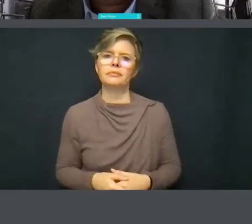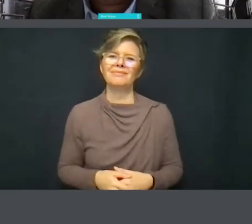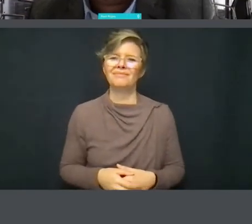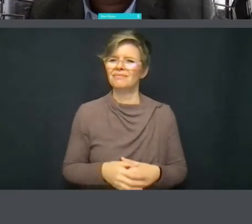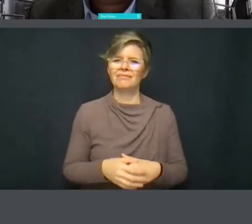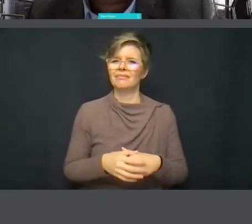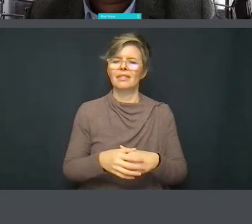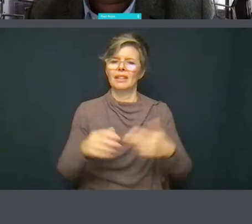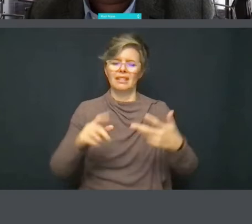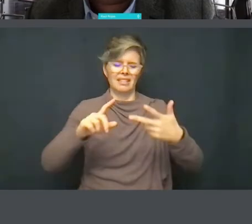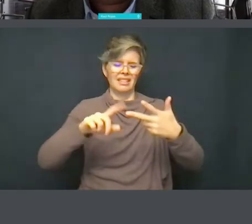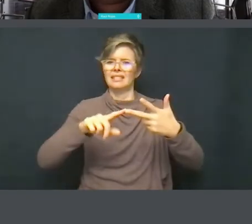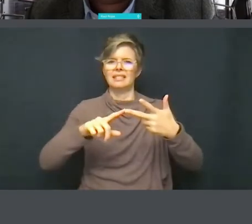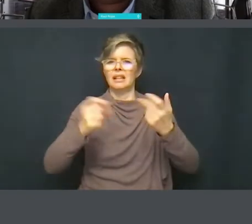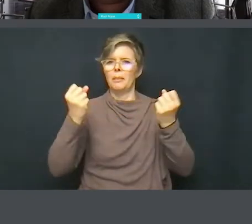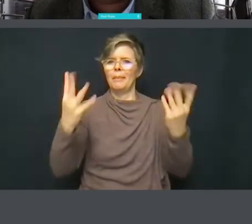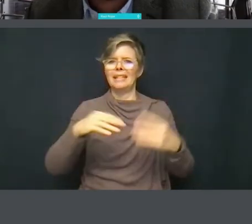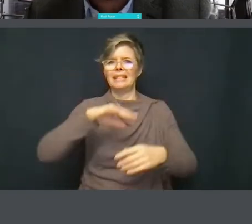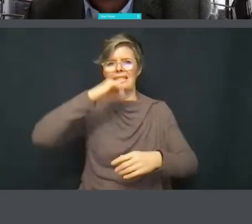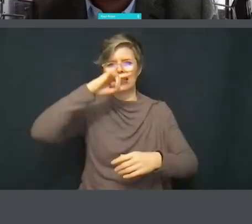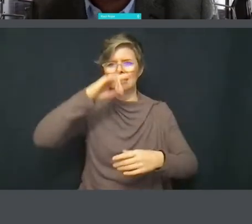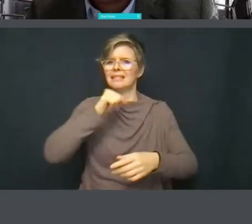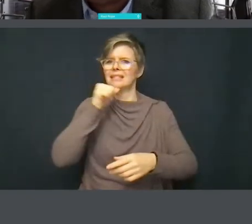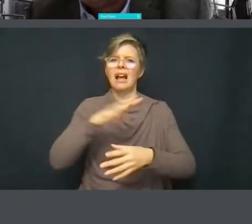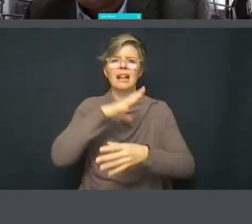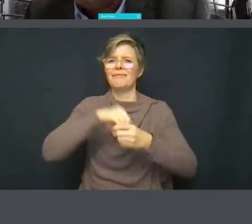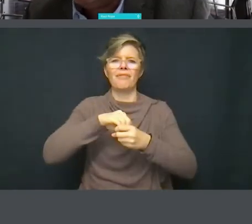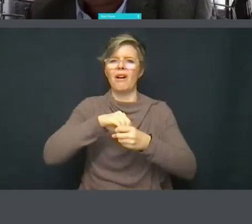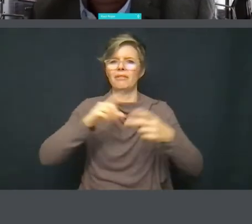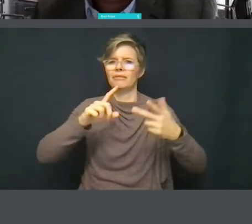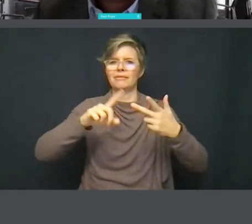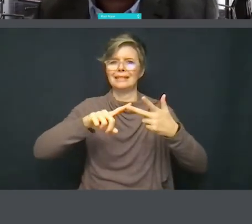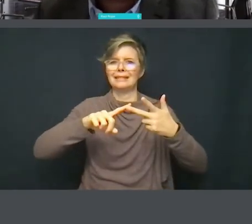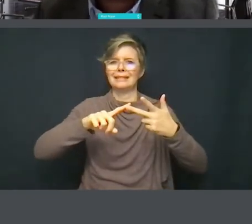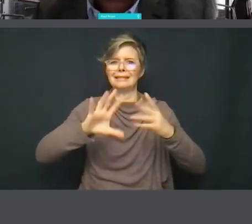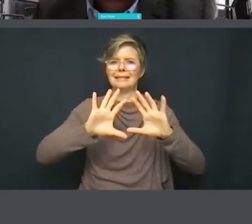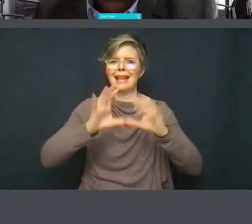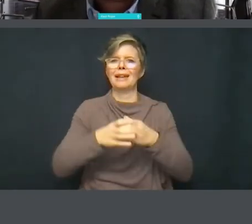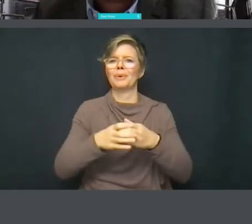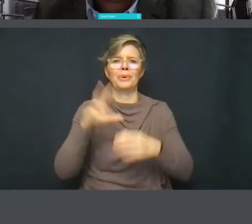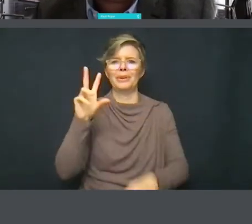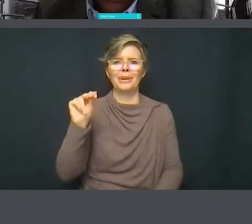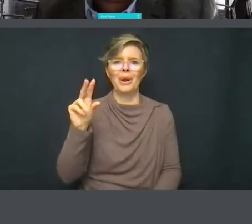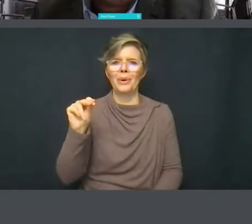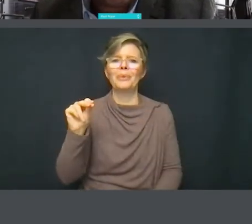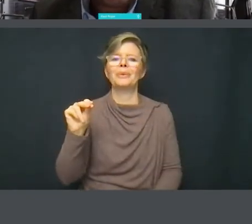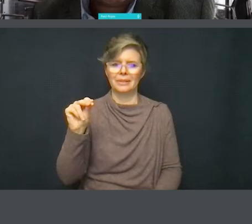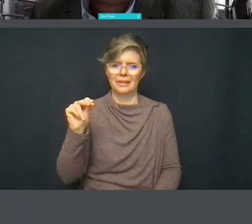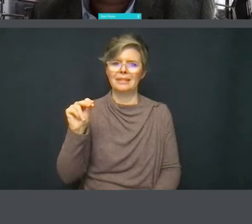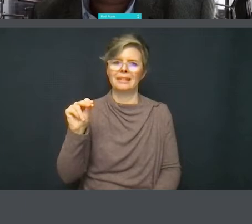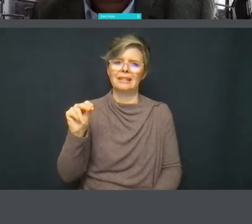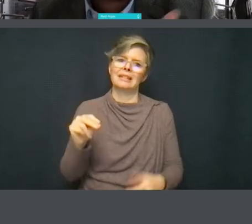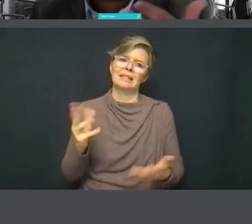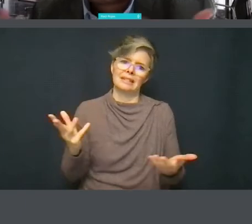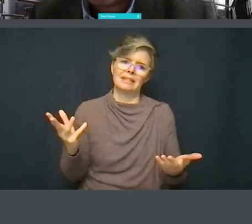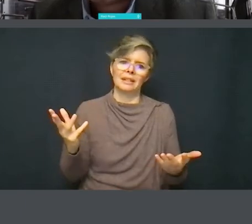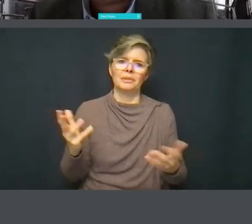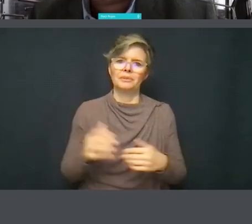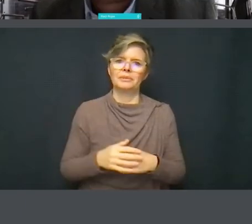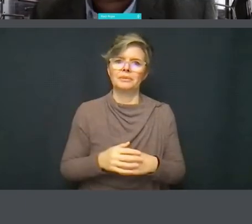fall in this category, right? They're kind of forced to become speakers of English. And that is important in terms